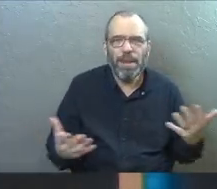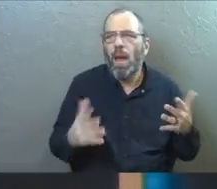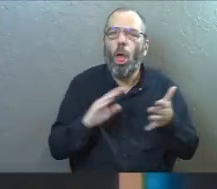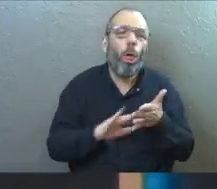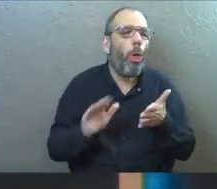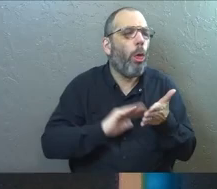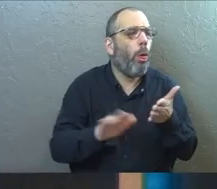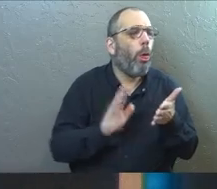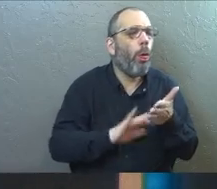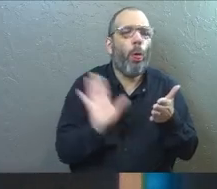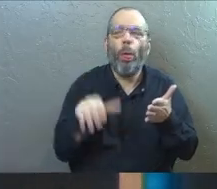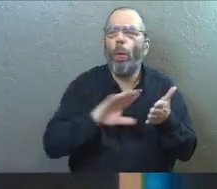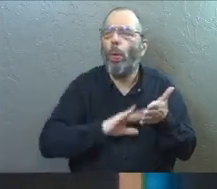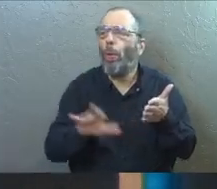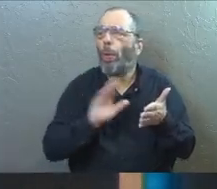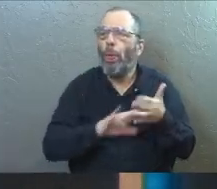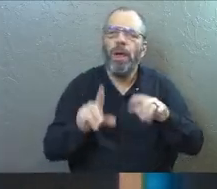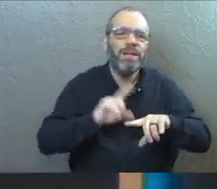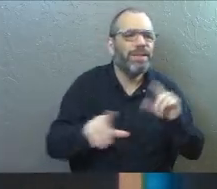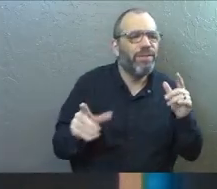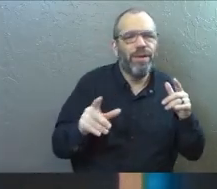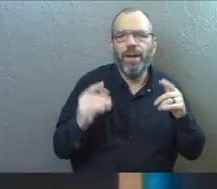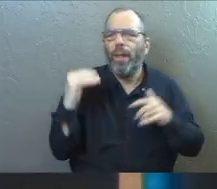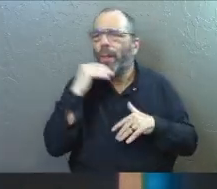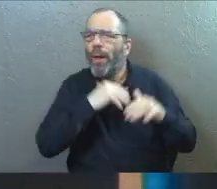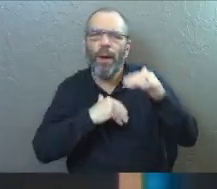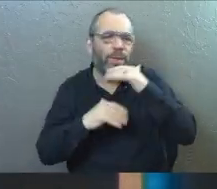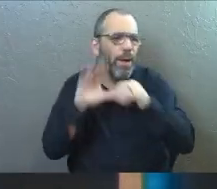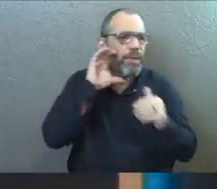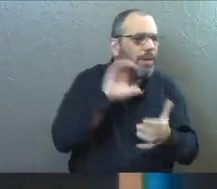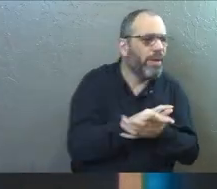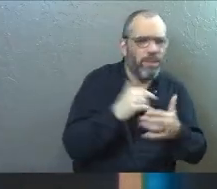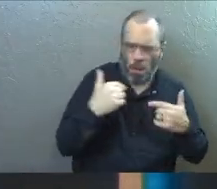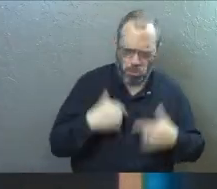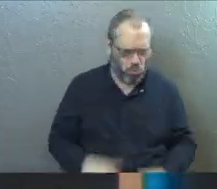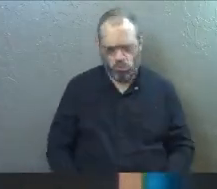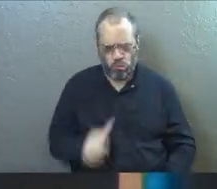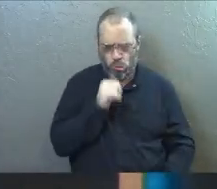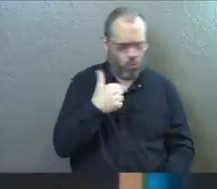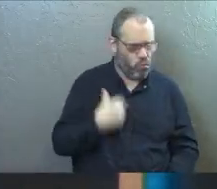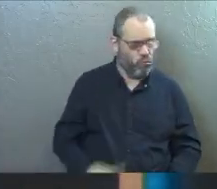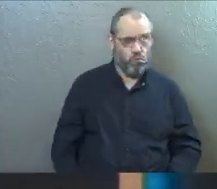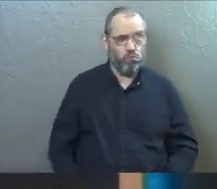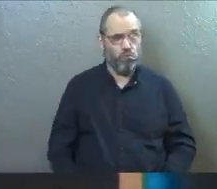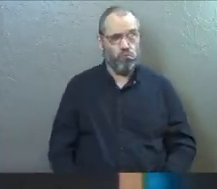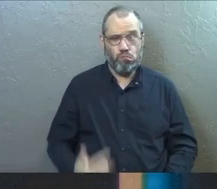a lot of excuses if we're being honest, a lot of different lies that we might believe to convince us, like, that wasn't me,